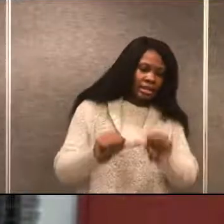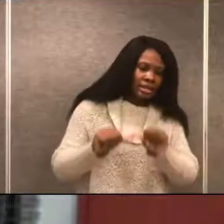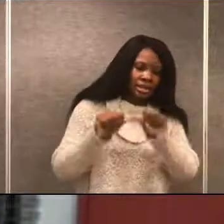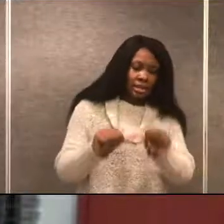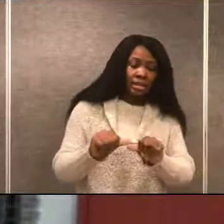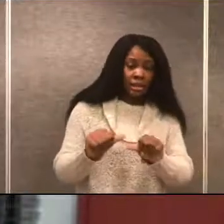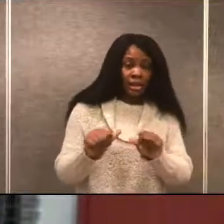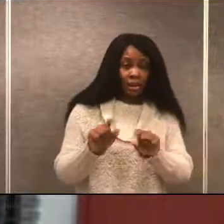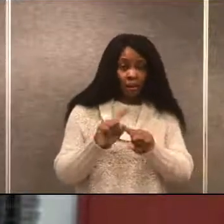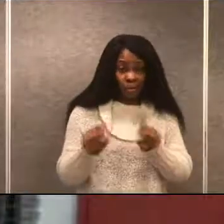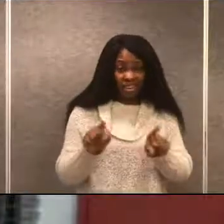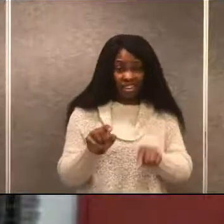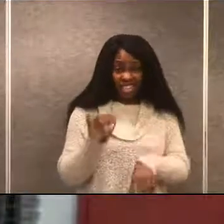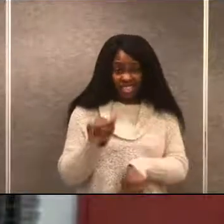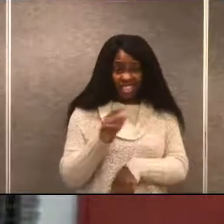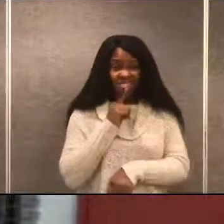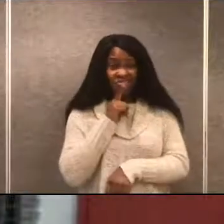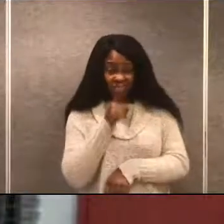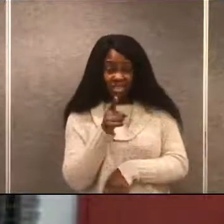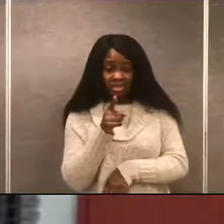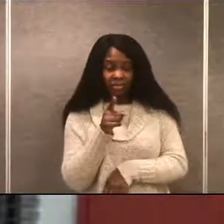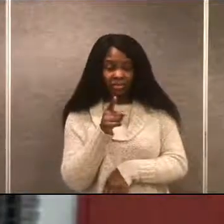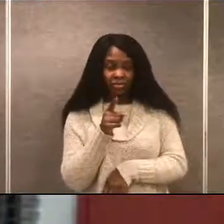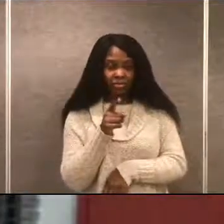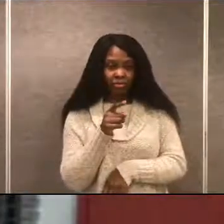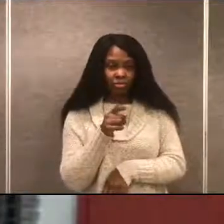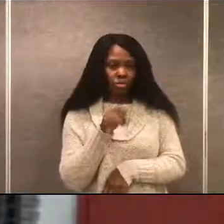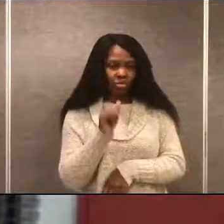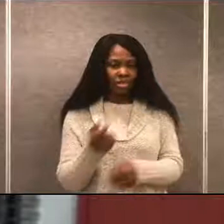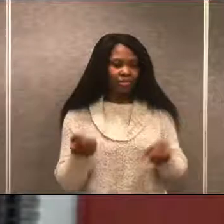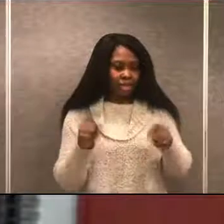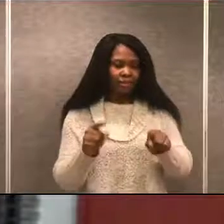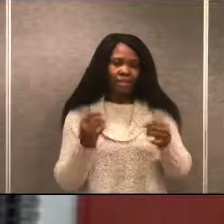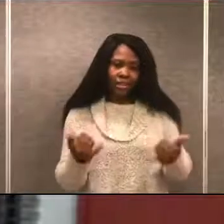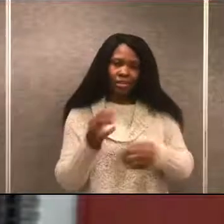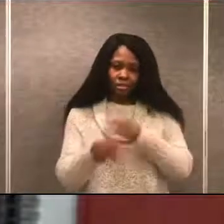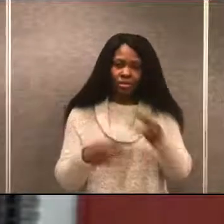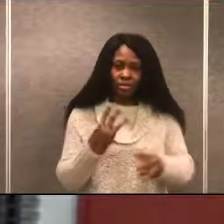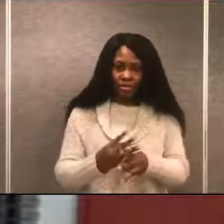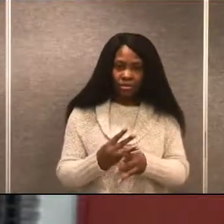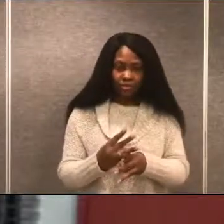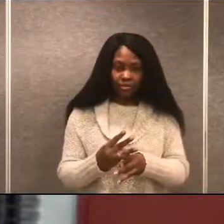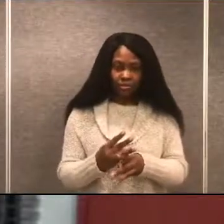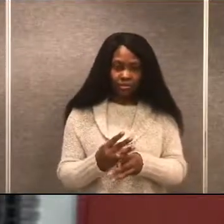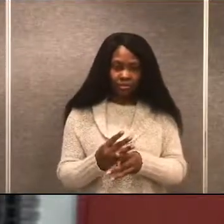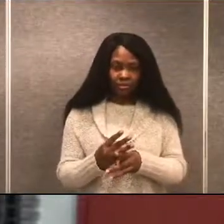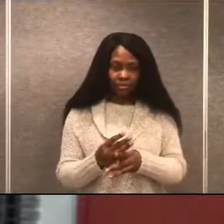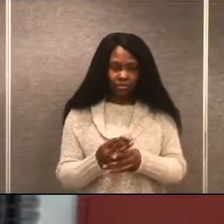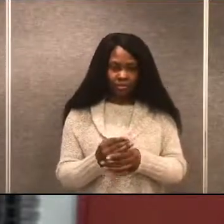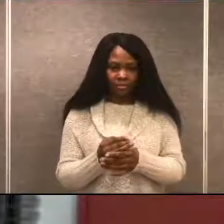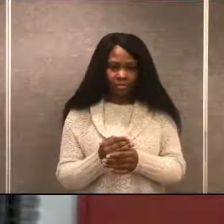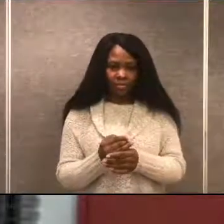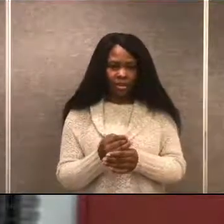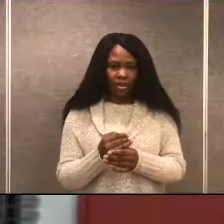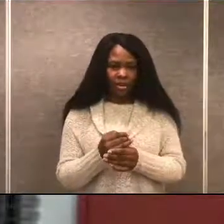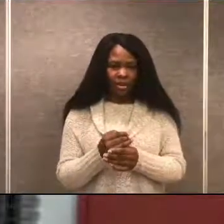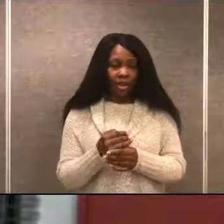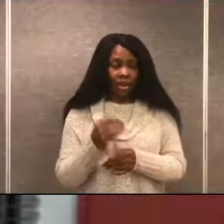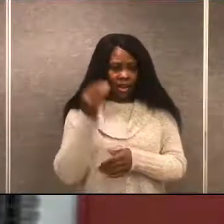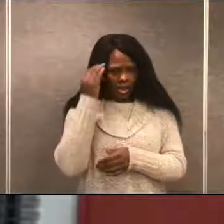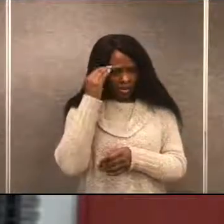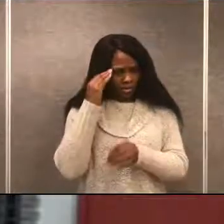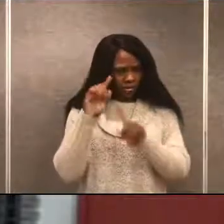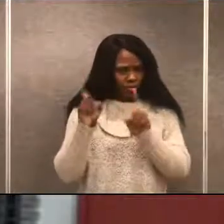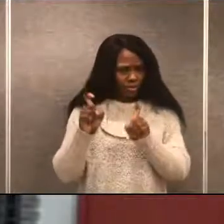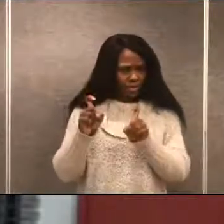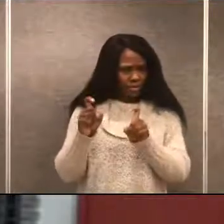that that's the reality of exactly where we are. And that, I know that there's a question later on that